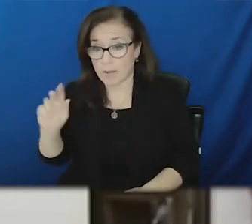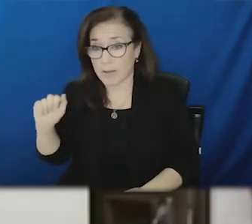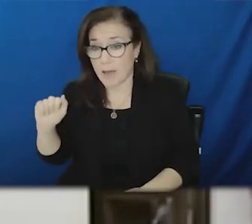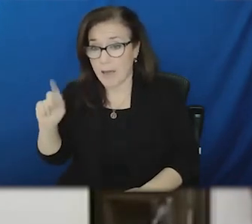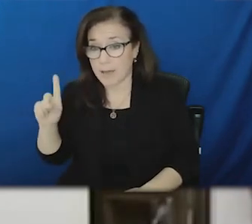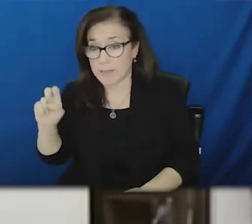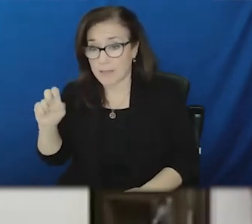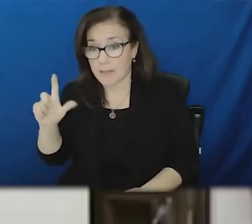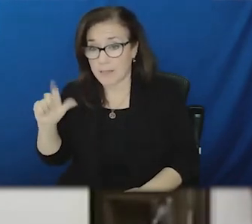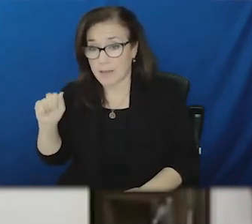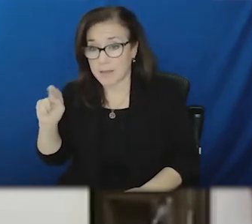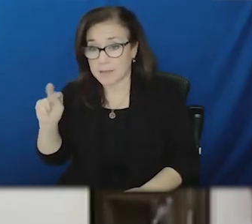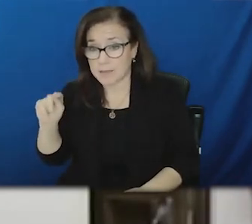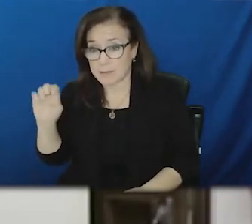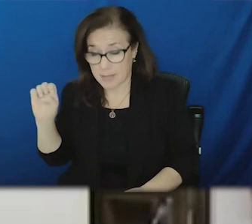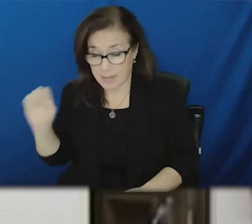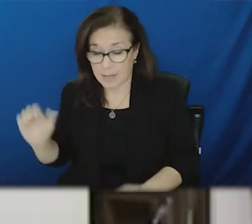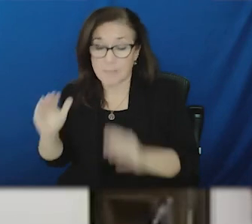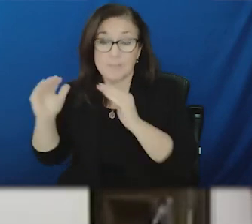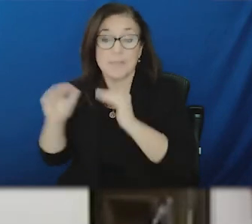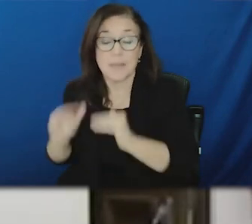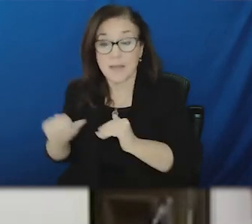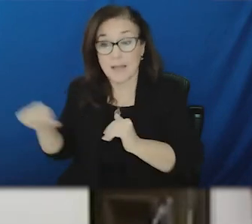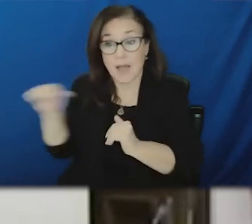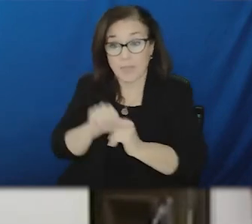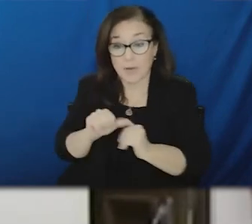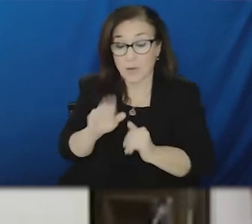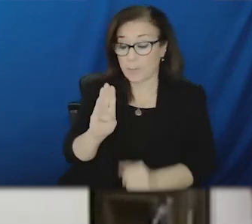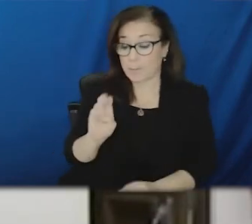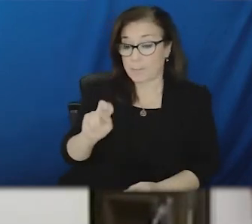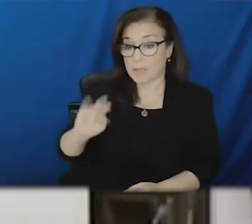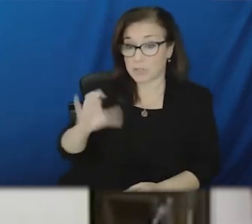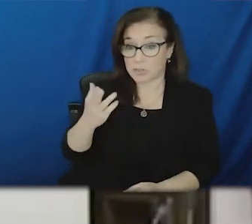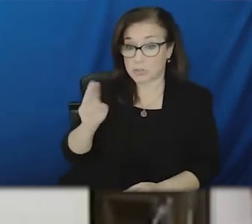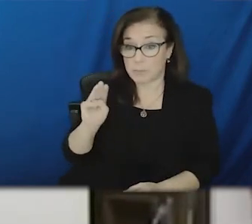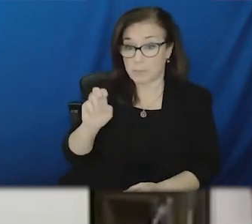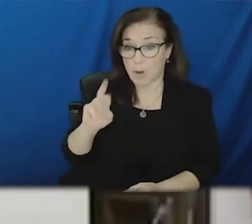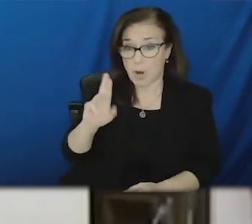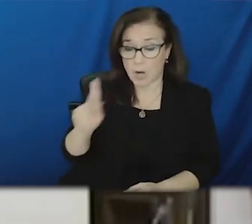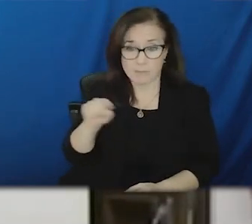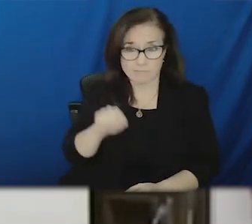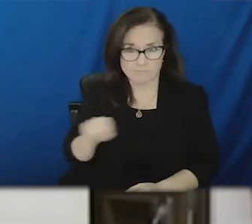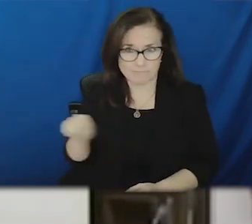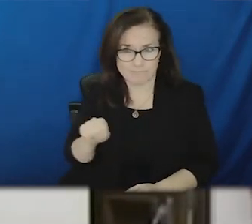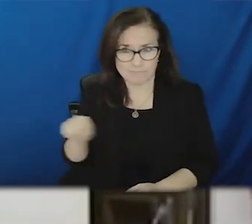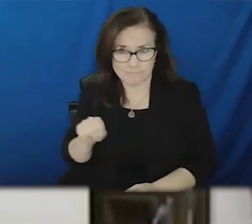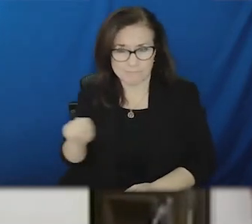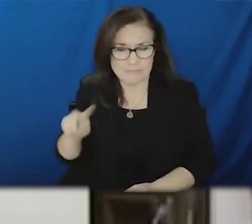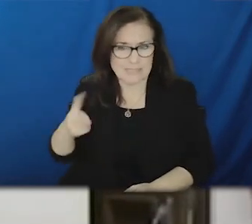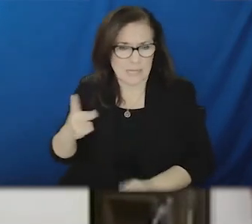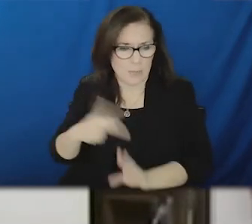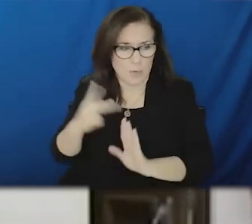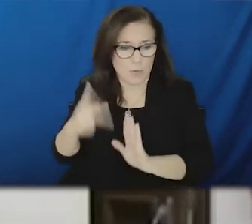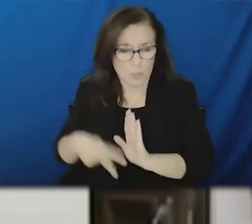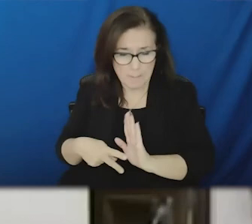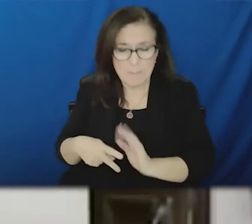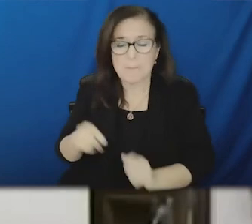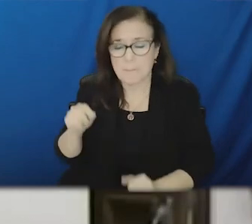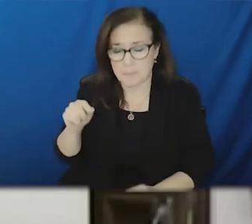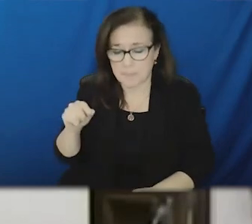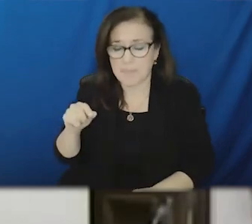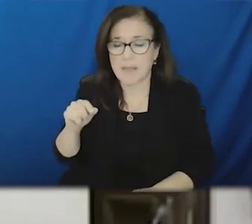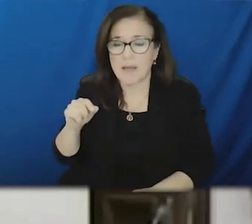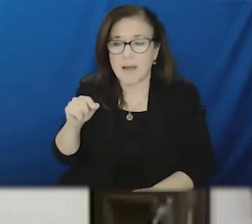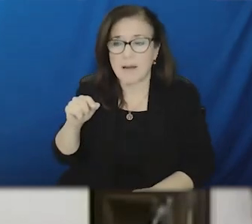Taller, which is very similar to our reader-writer workshop, but uses a